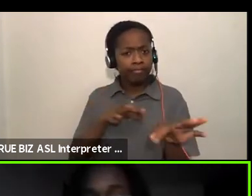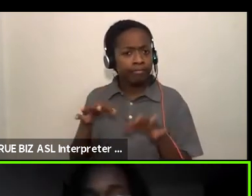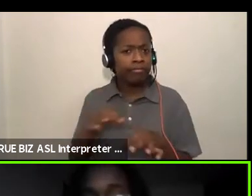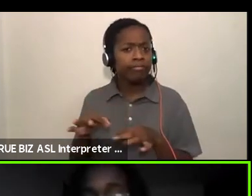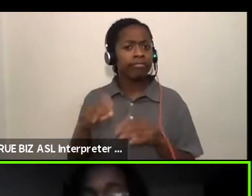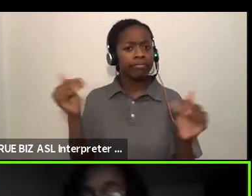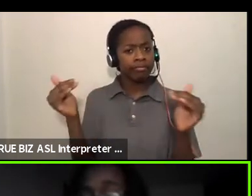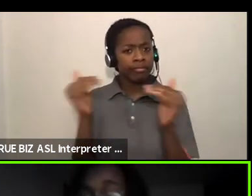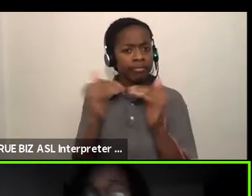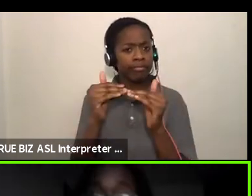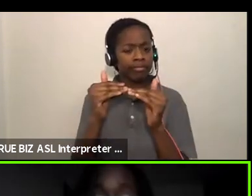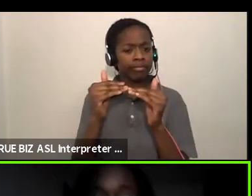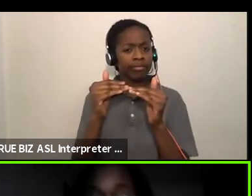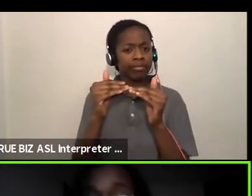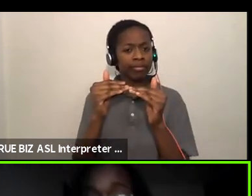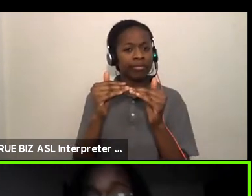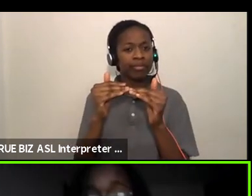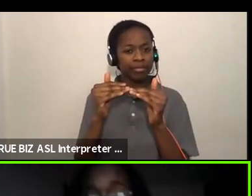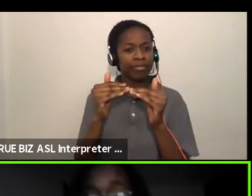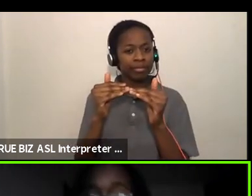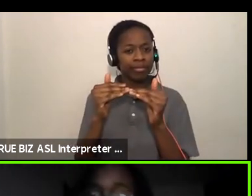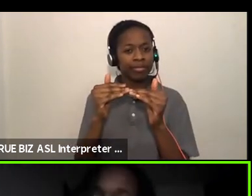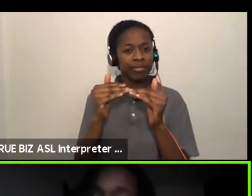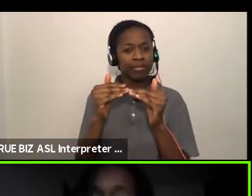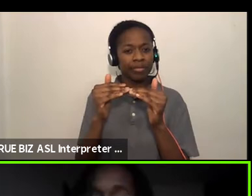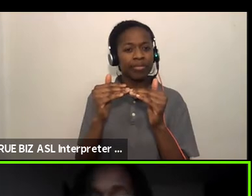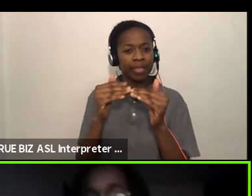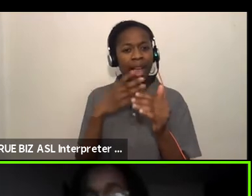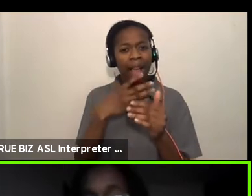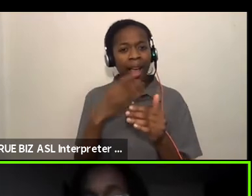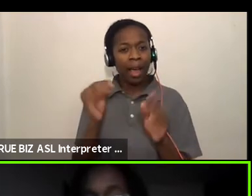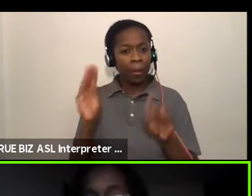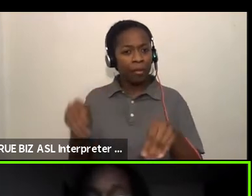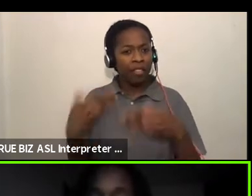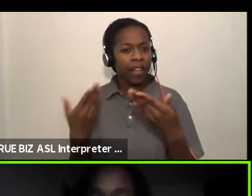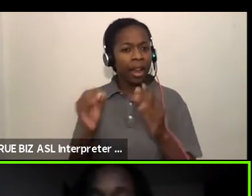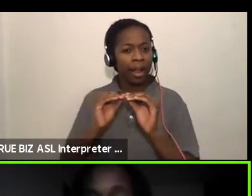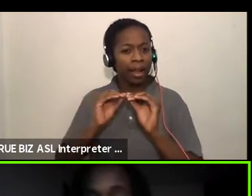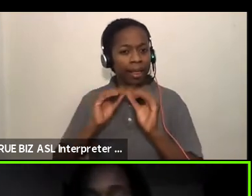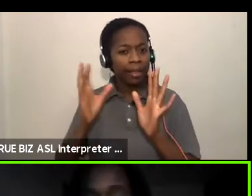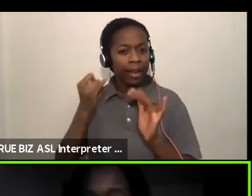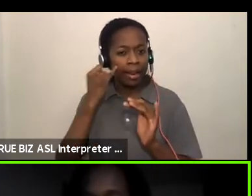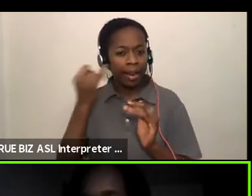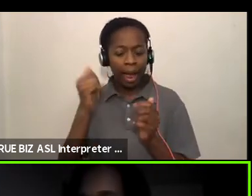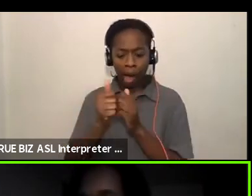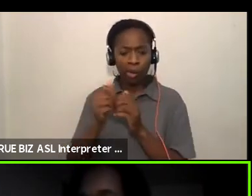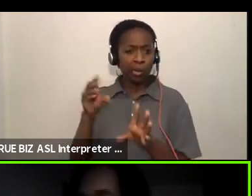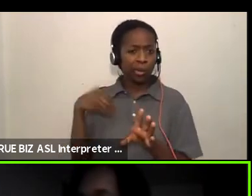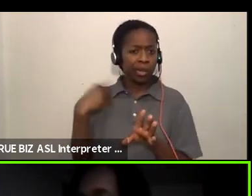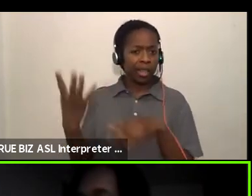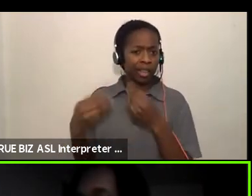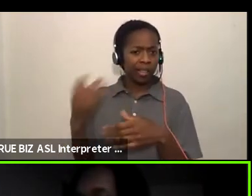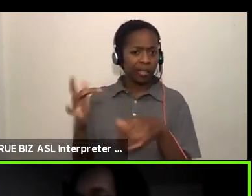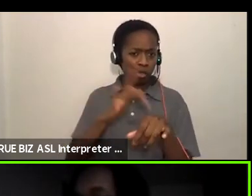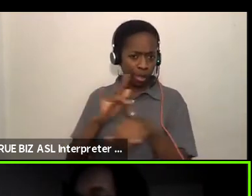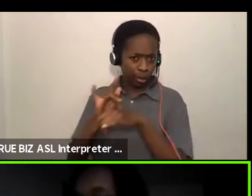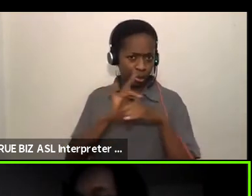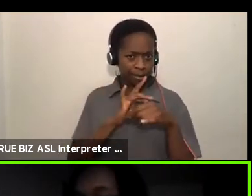you're cultivating, and also providing a clearer sense of how you give those resources.